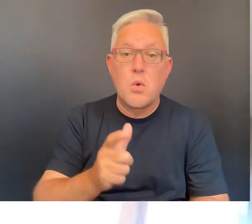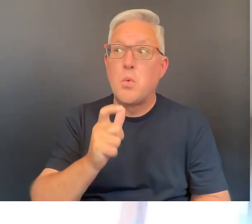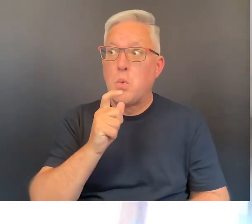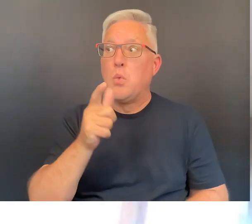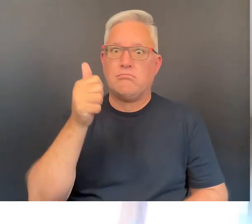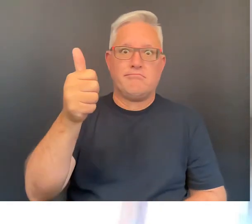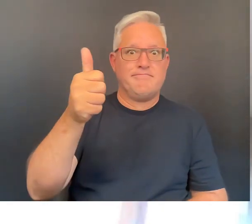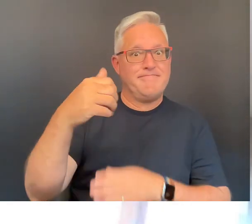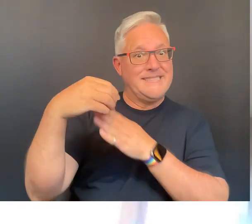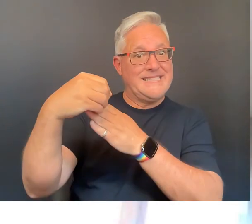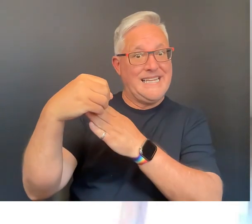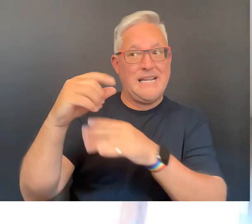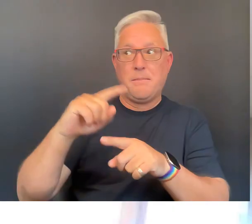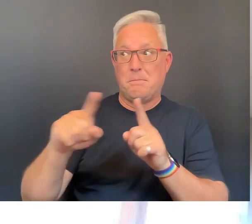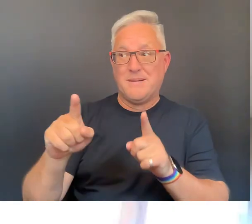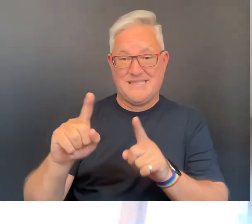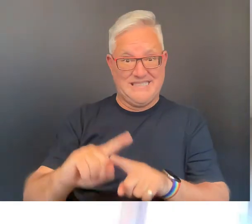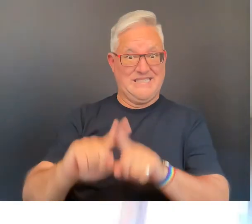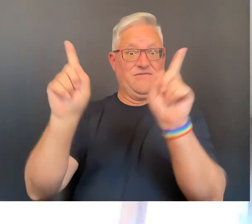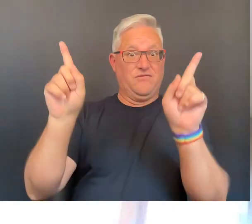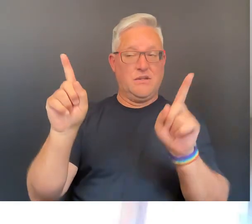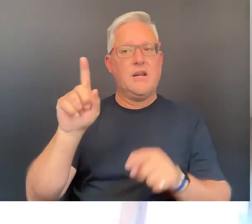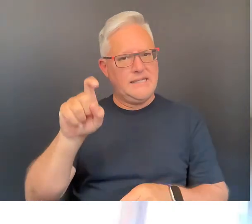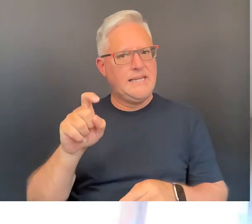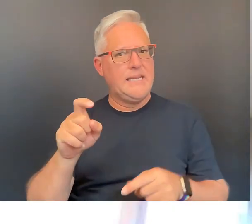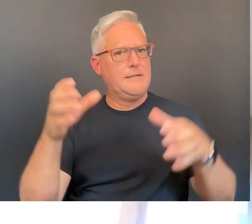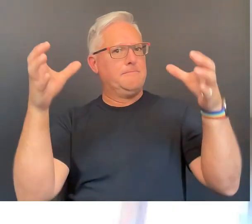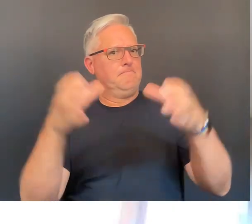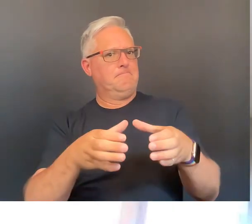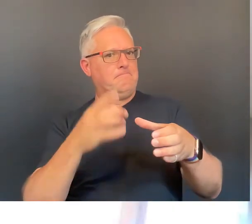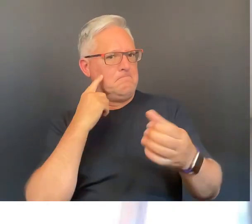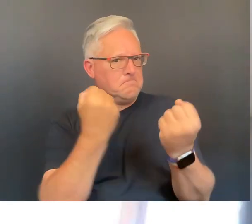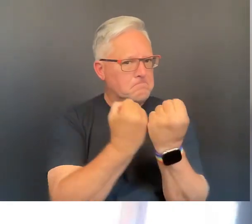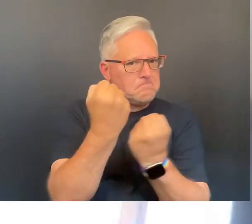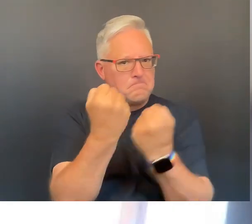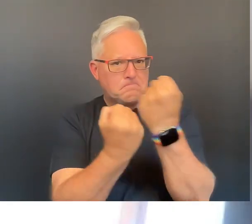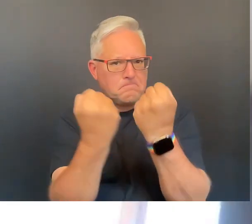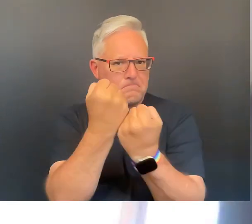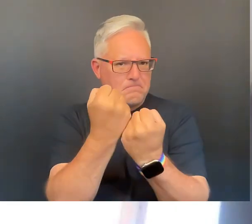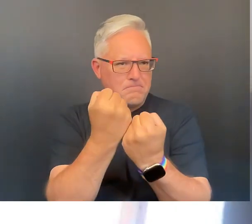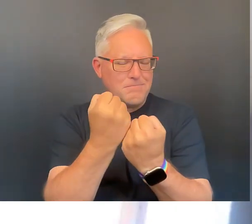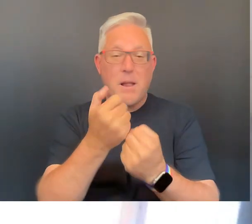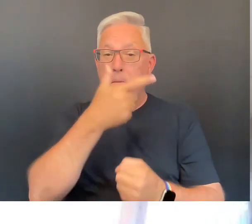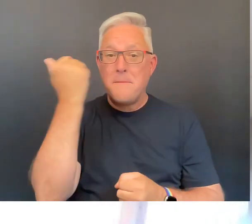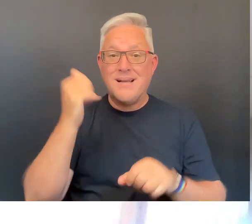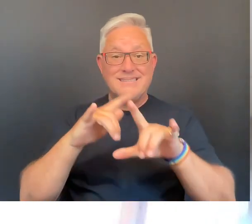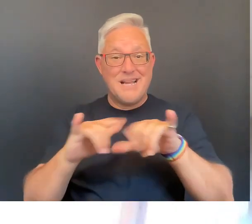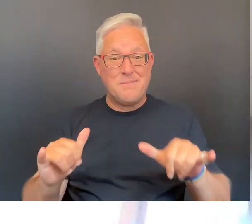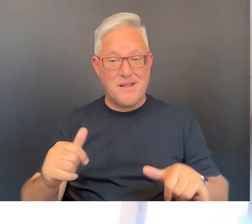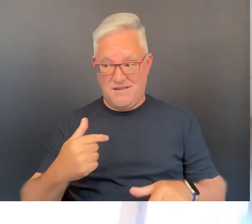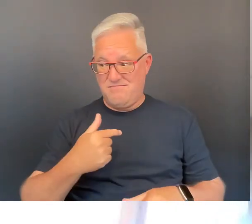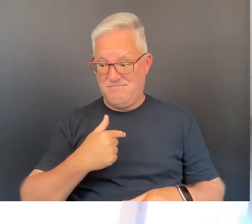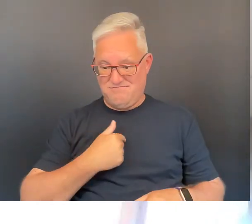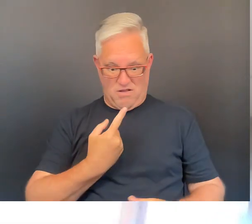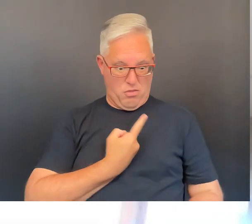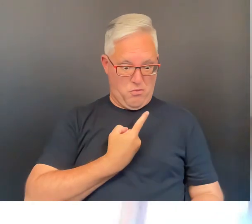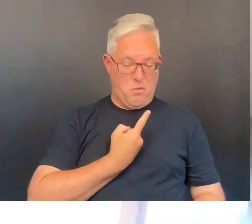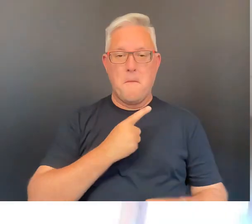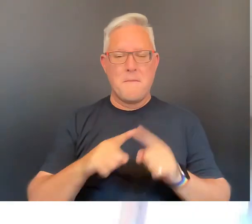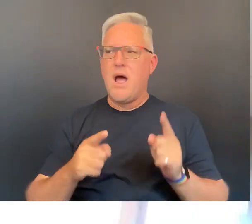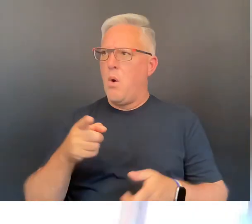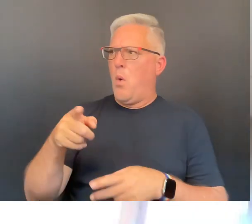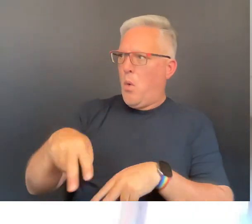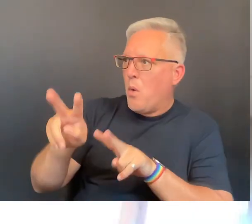vulnerable space. But at the same time, I'm told that we have this power and authority as a